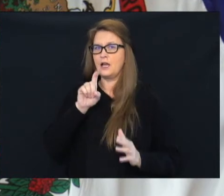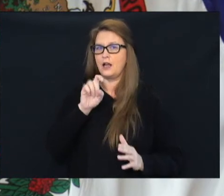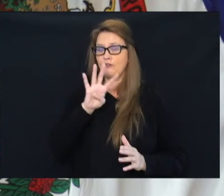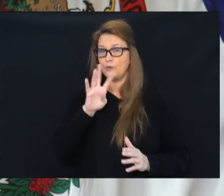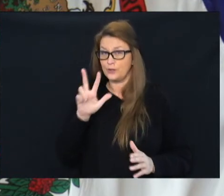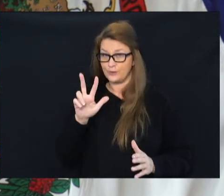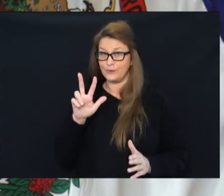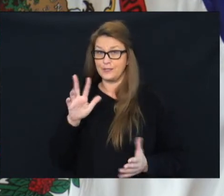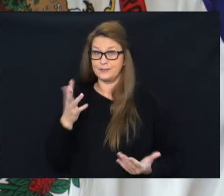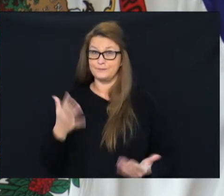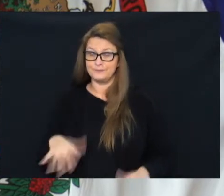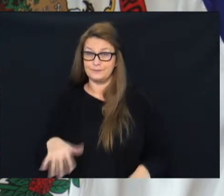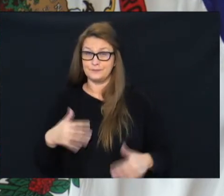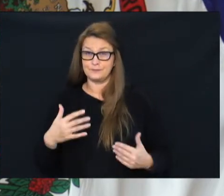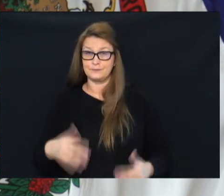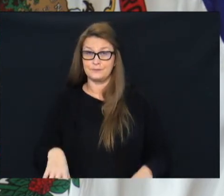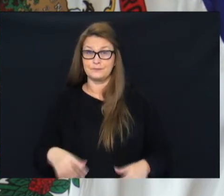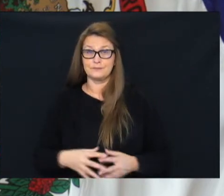143.